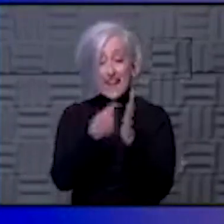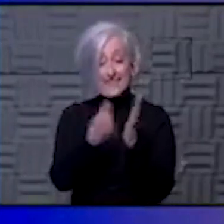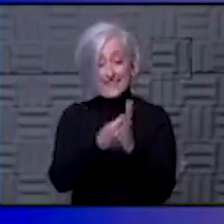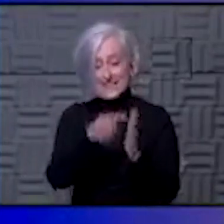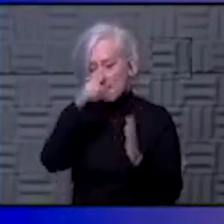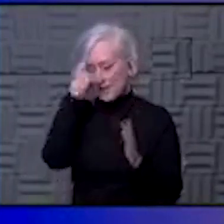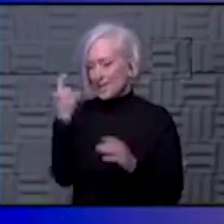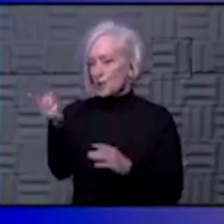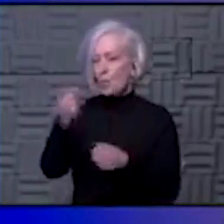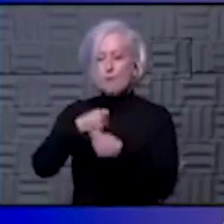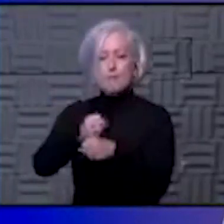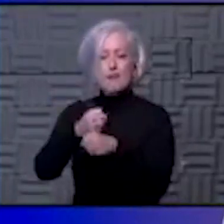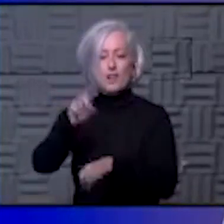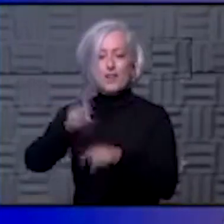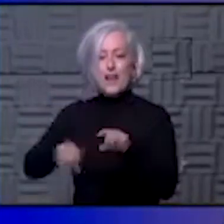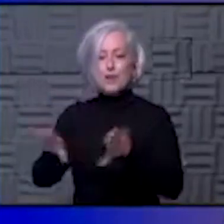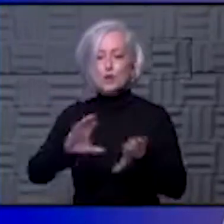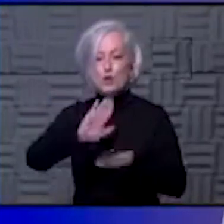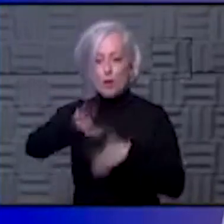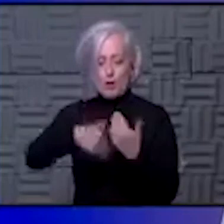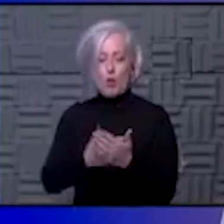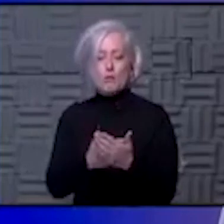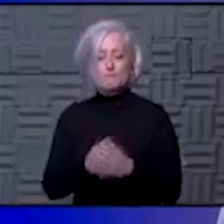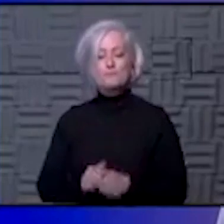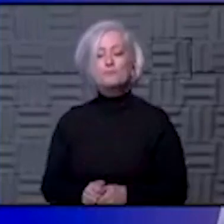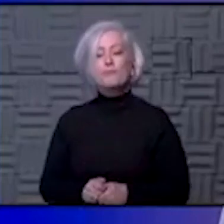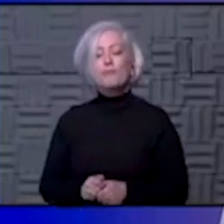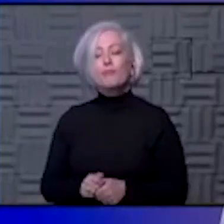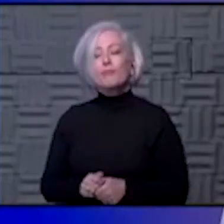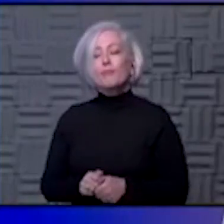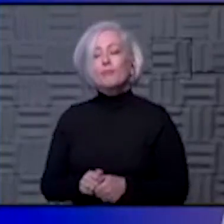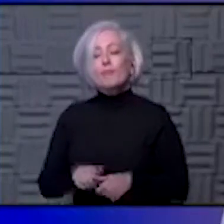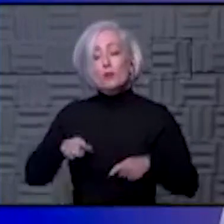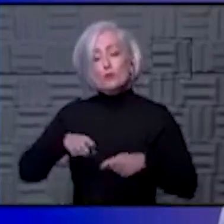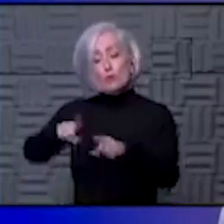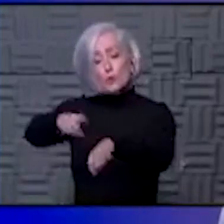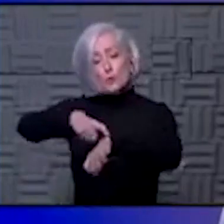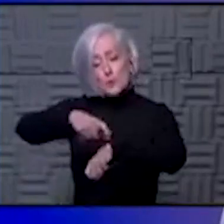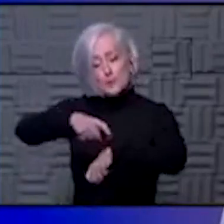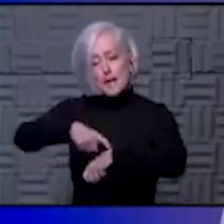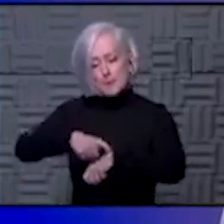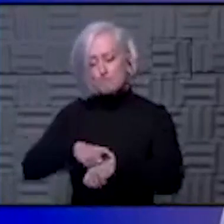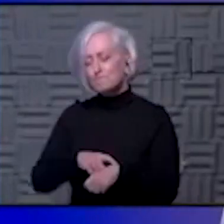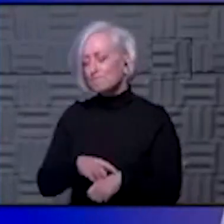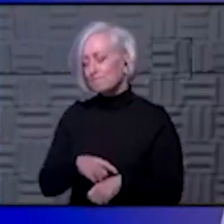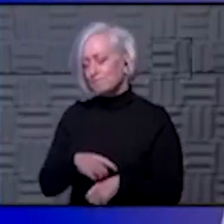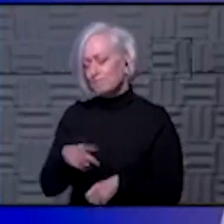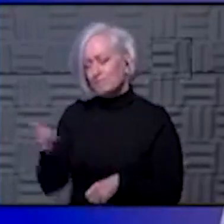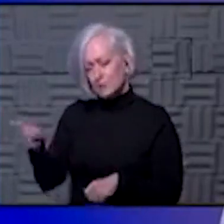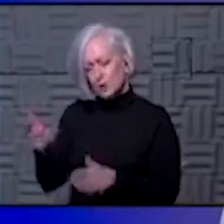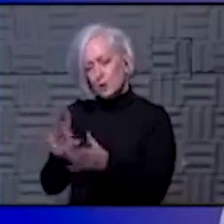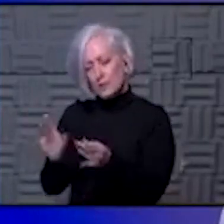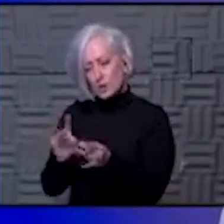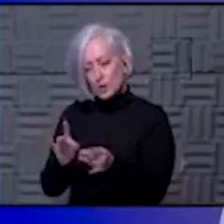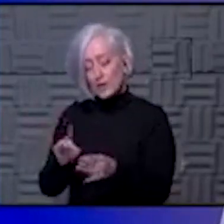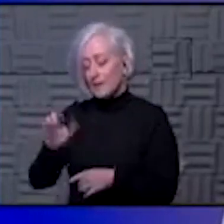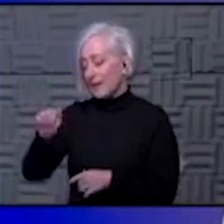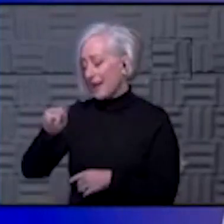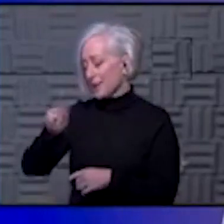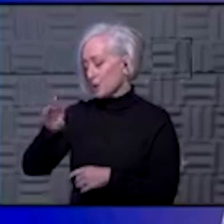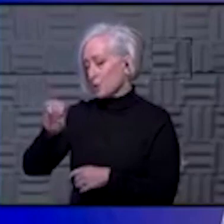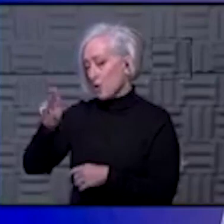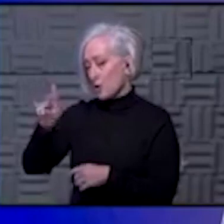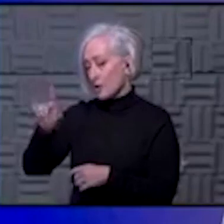things. So as we get further into this, just as you said, but the other thing is the AstraZeneca has